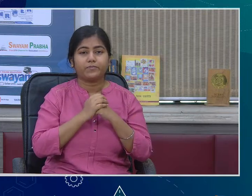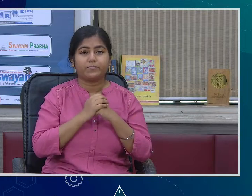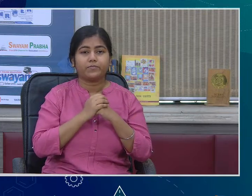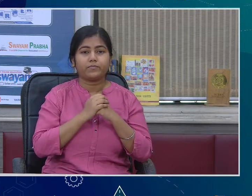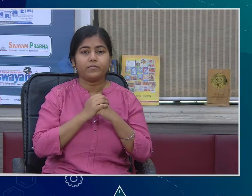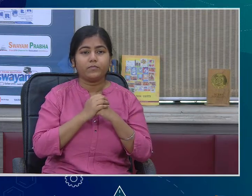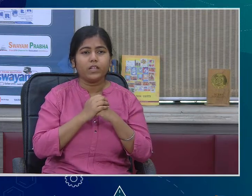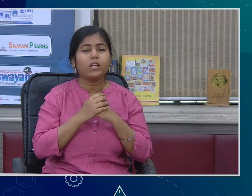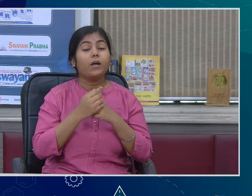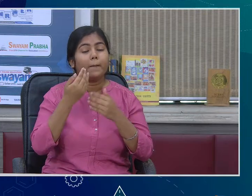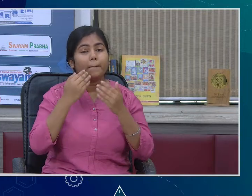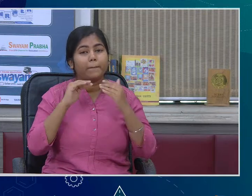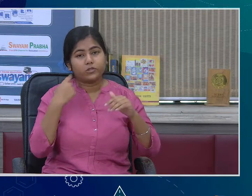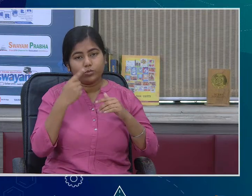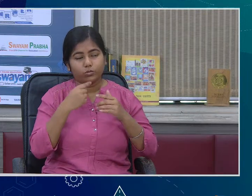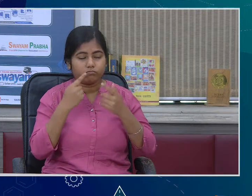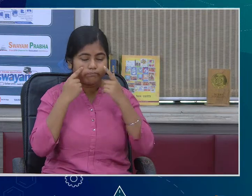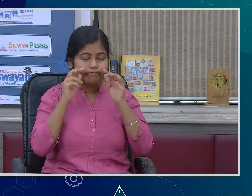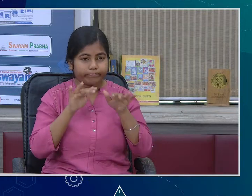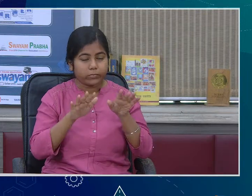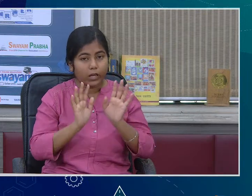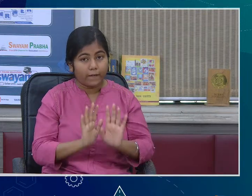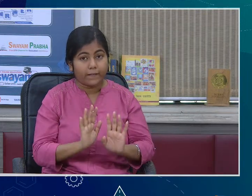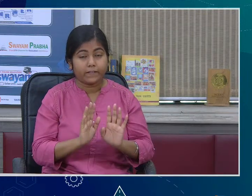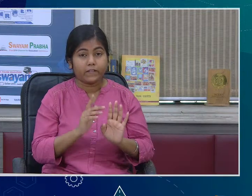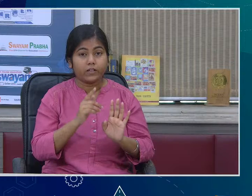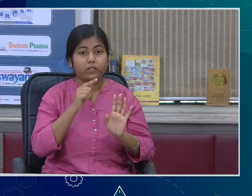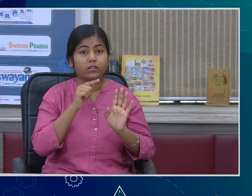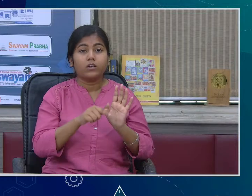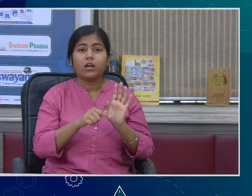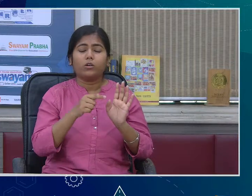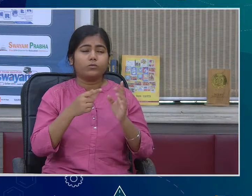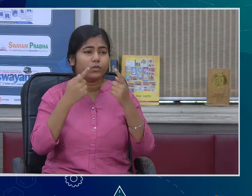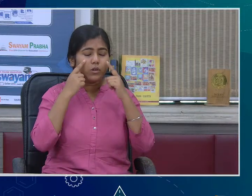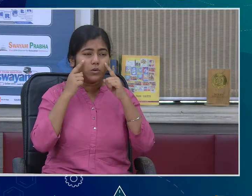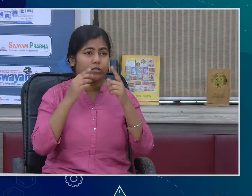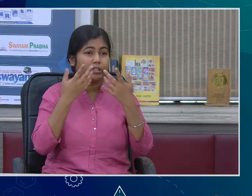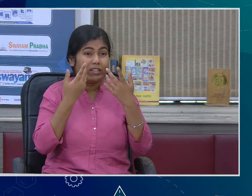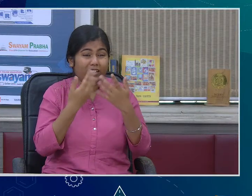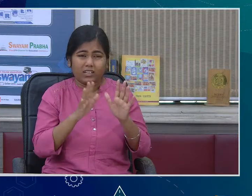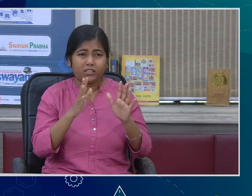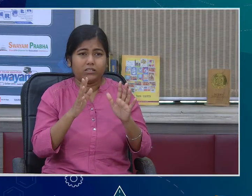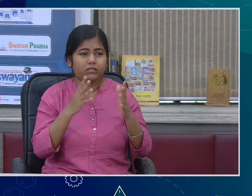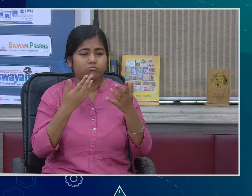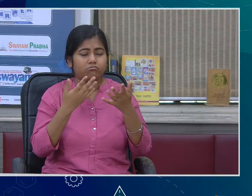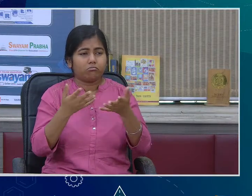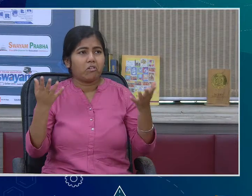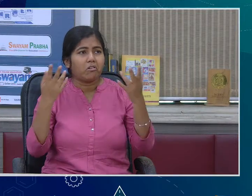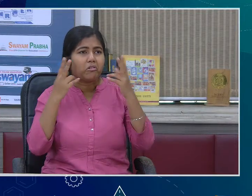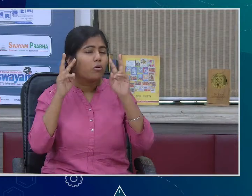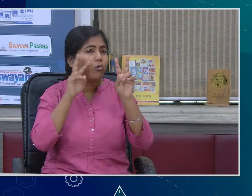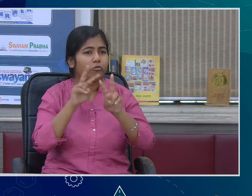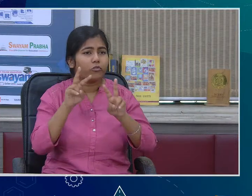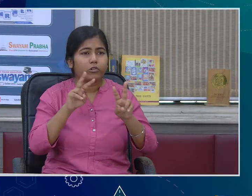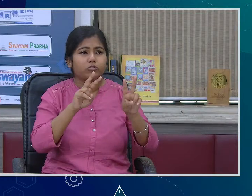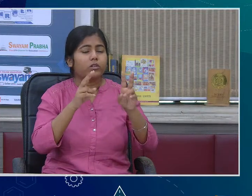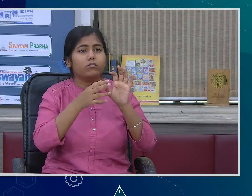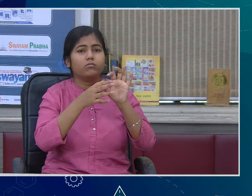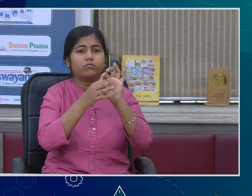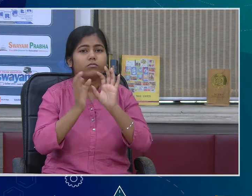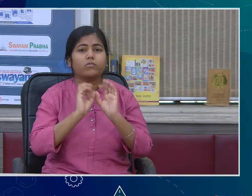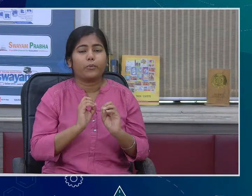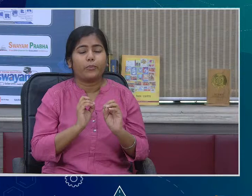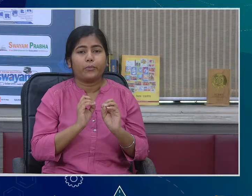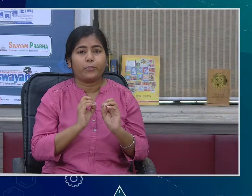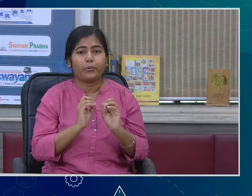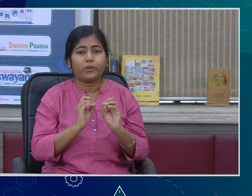visual learners, make them learn through non-visual modes. And that can be, you can make them learn